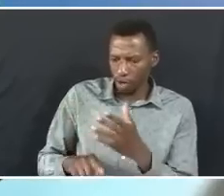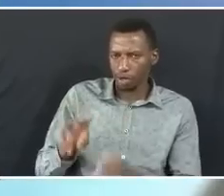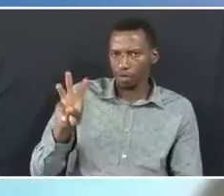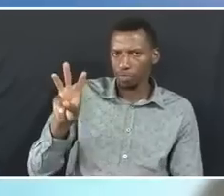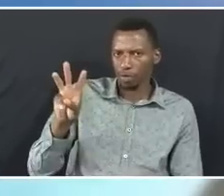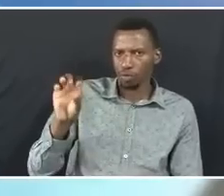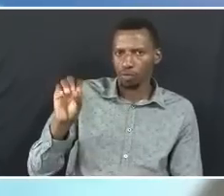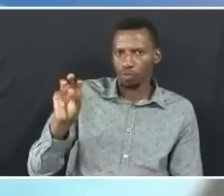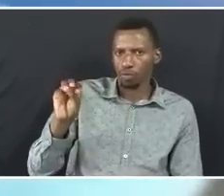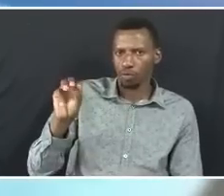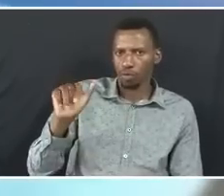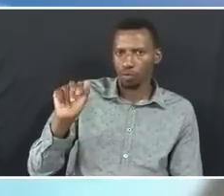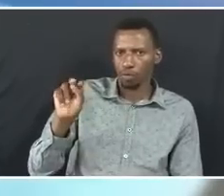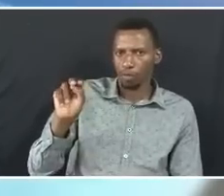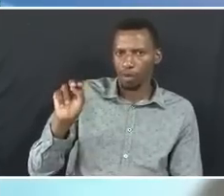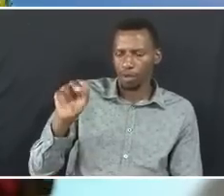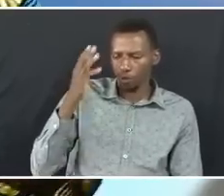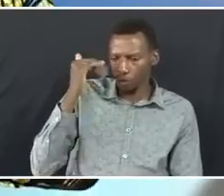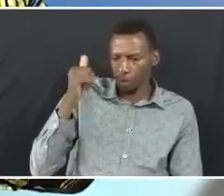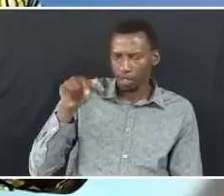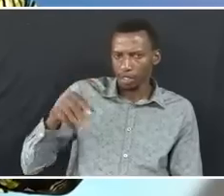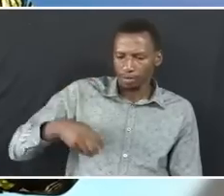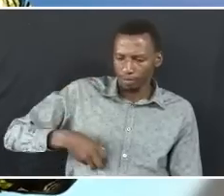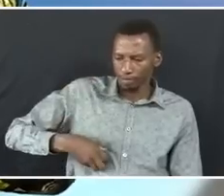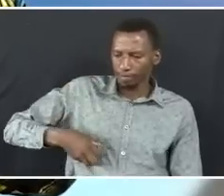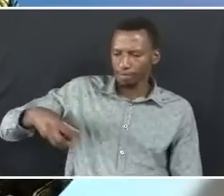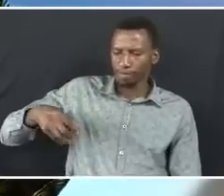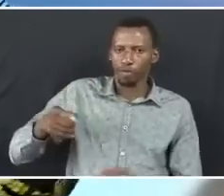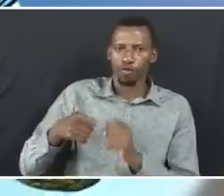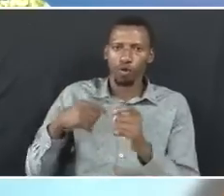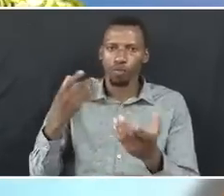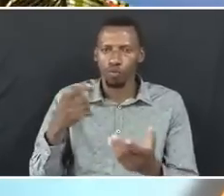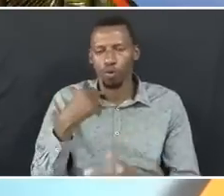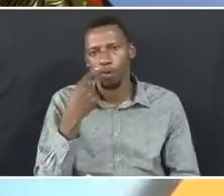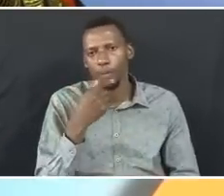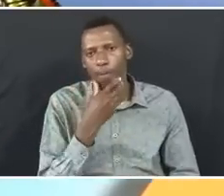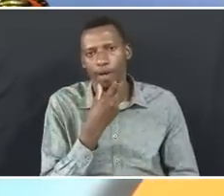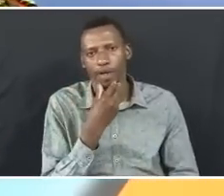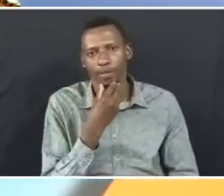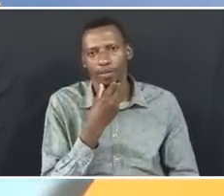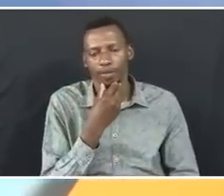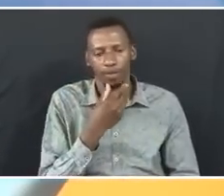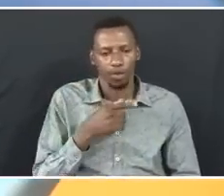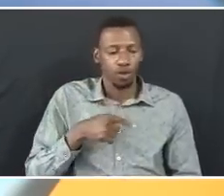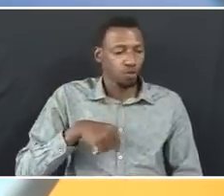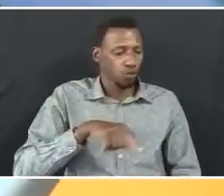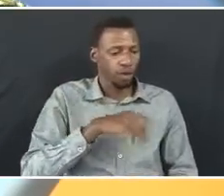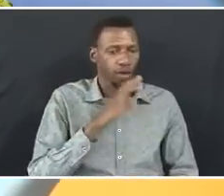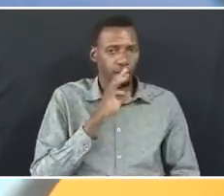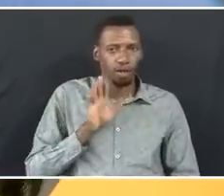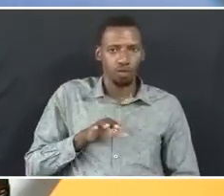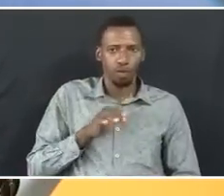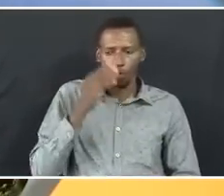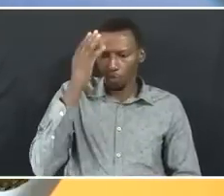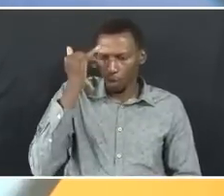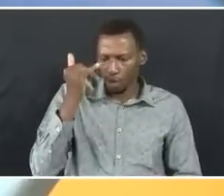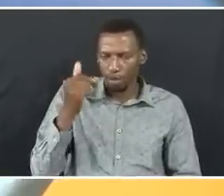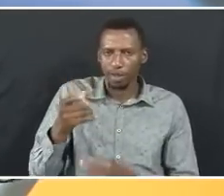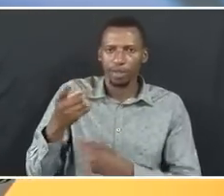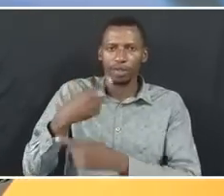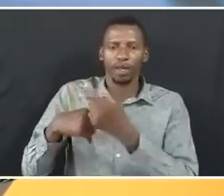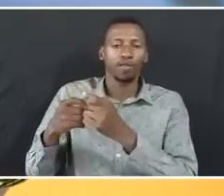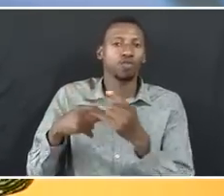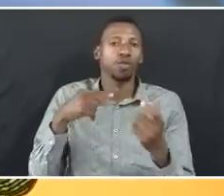taken out of man. So we are women because we came from where? from a man. And you